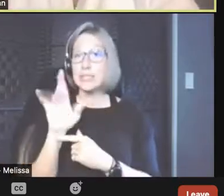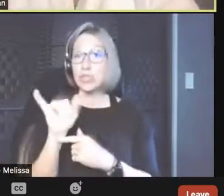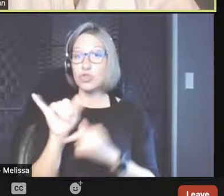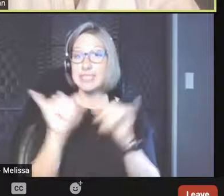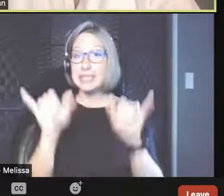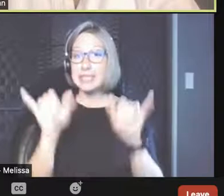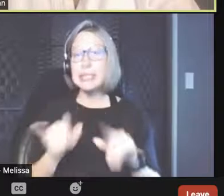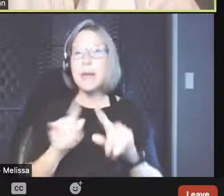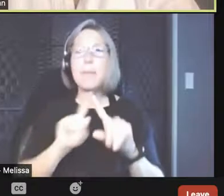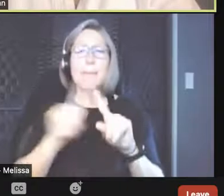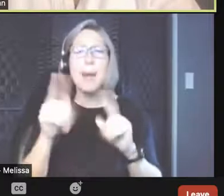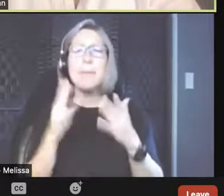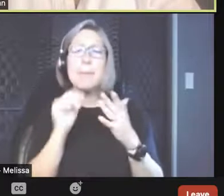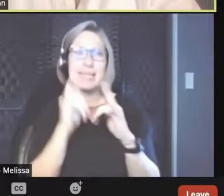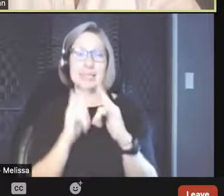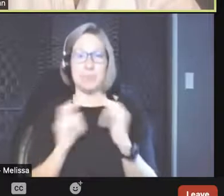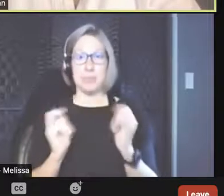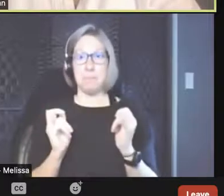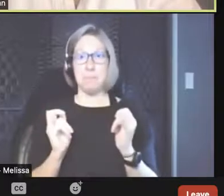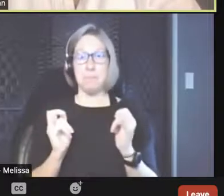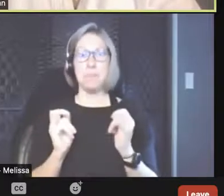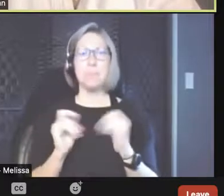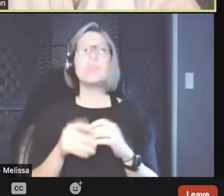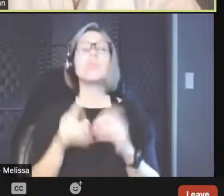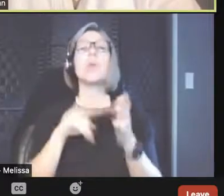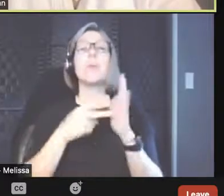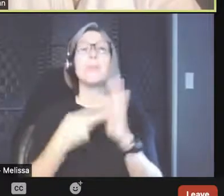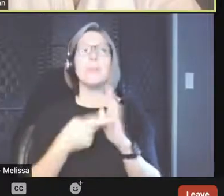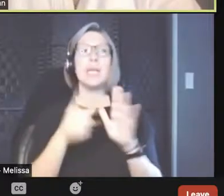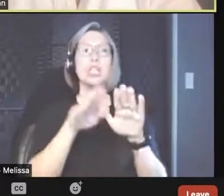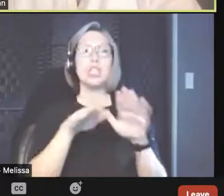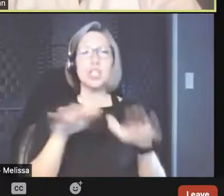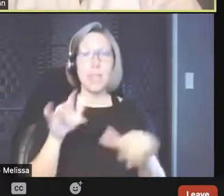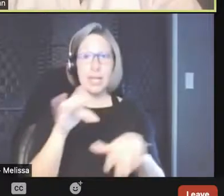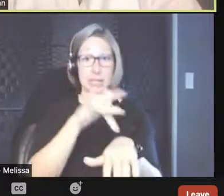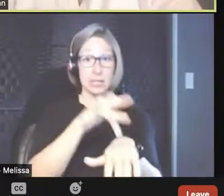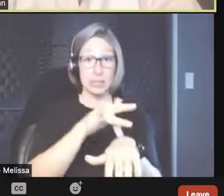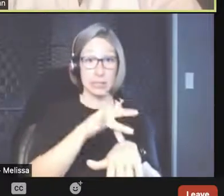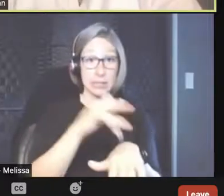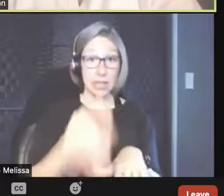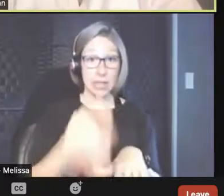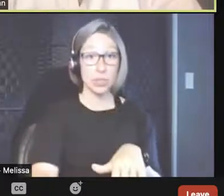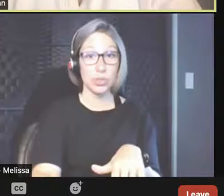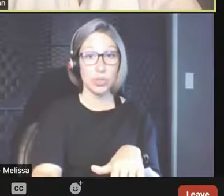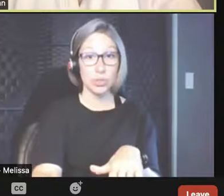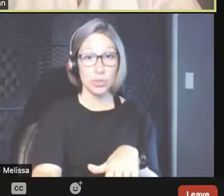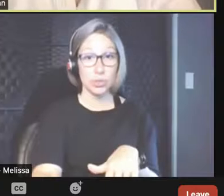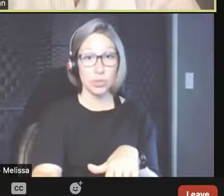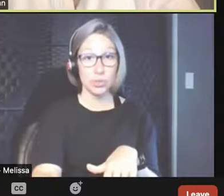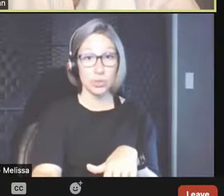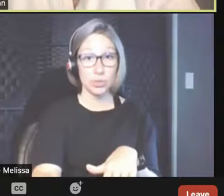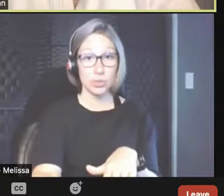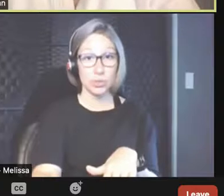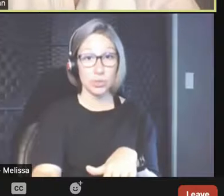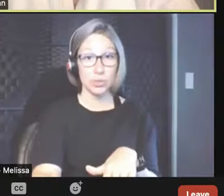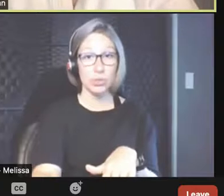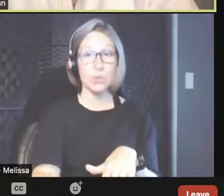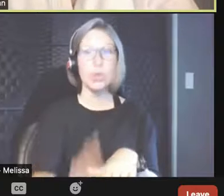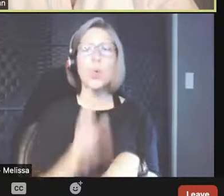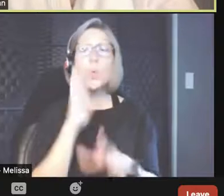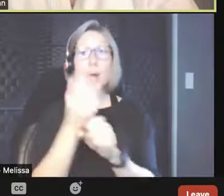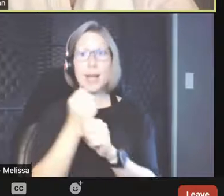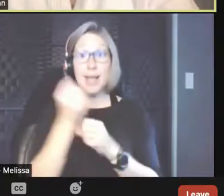Okay, so when this child is touching something, they get all kinds of information from it. Recording in progress. And